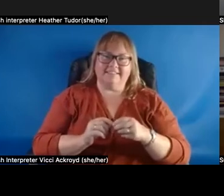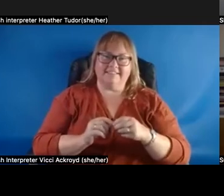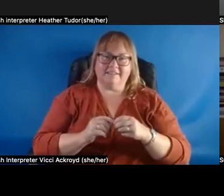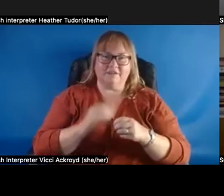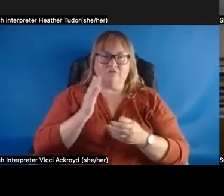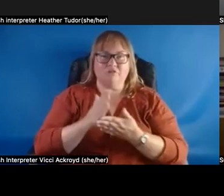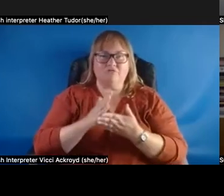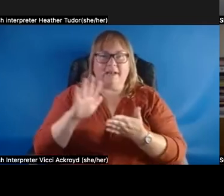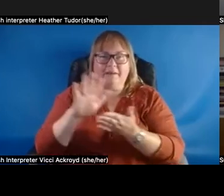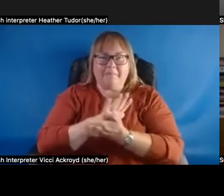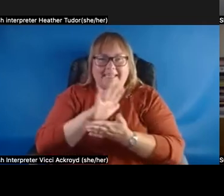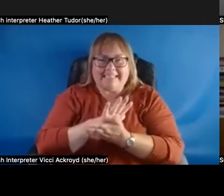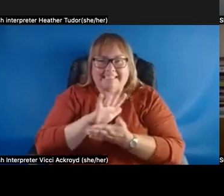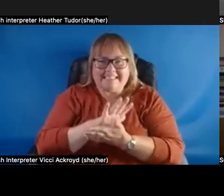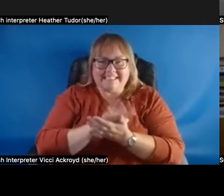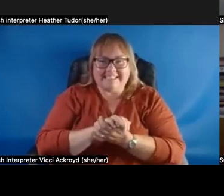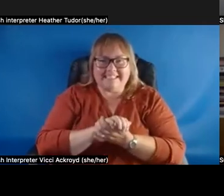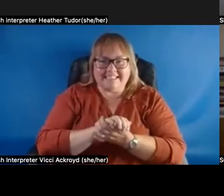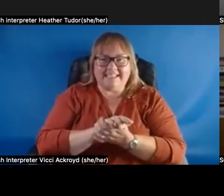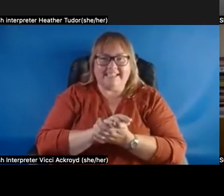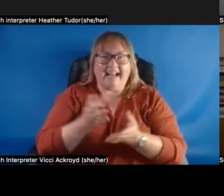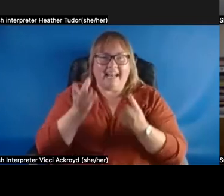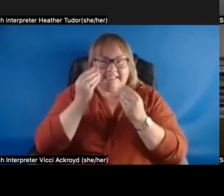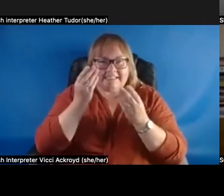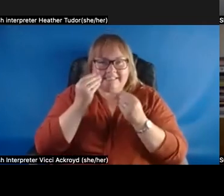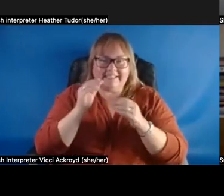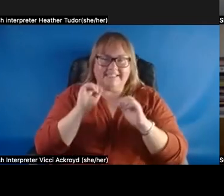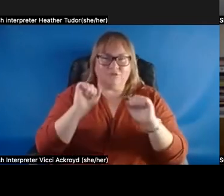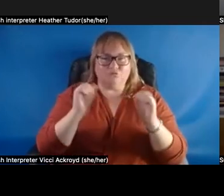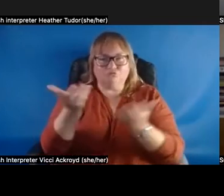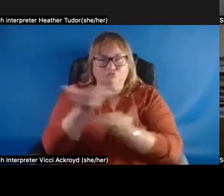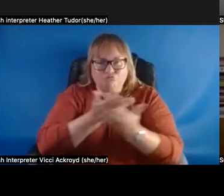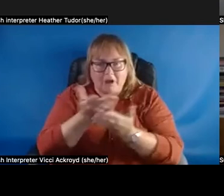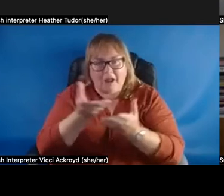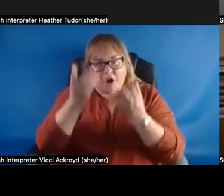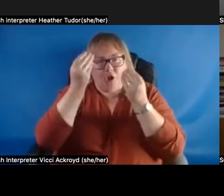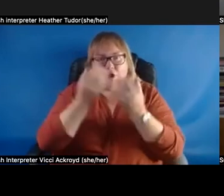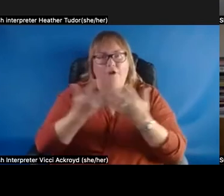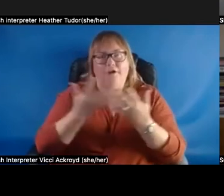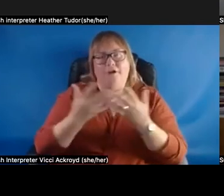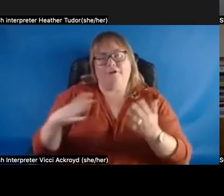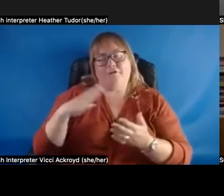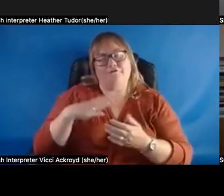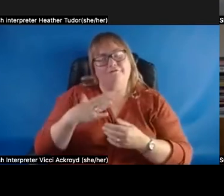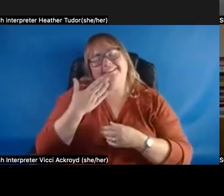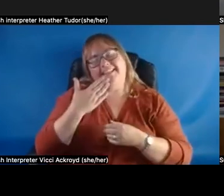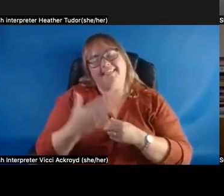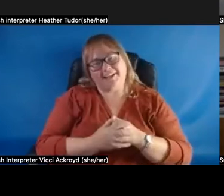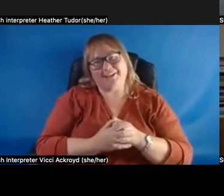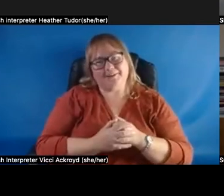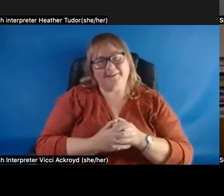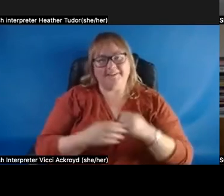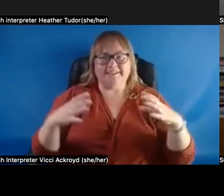be listening into this conversation. I'm learning so much already. Thank you. But let's just take a